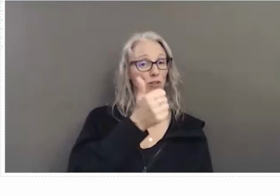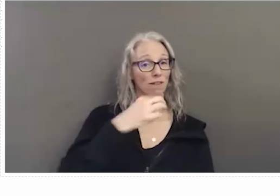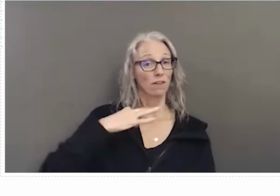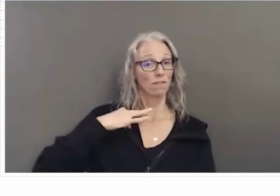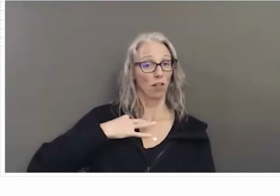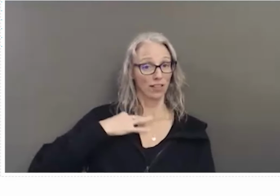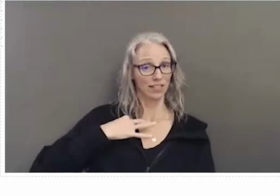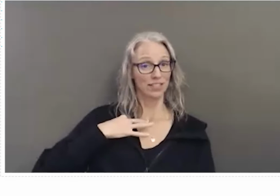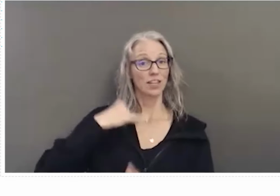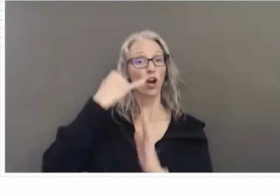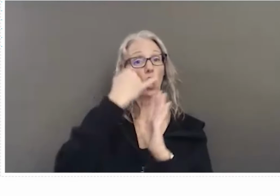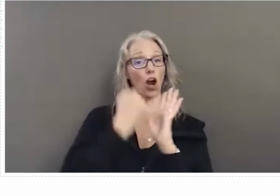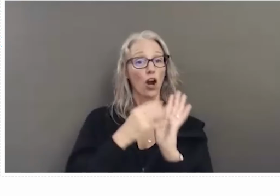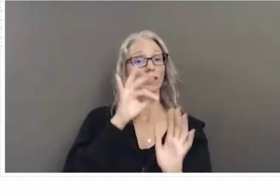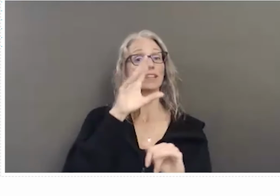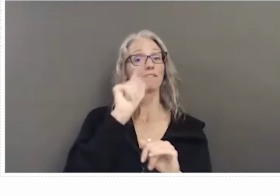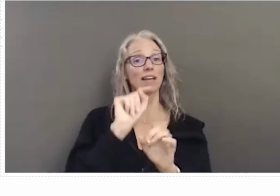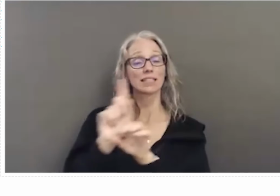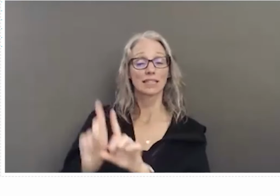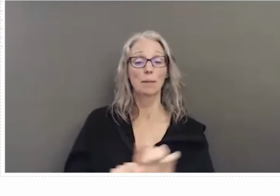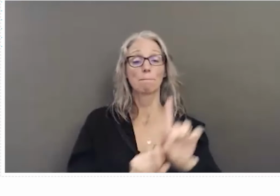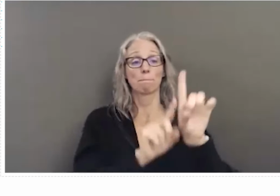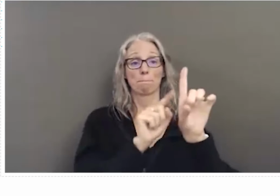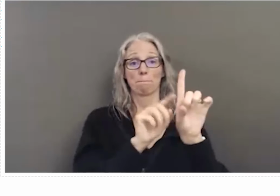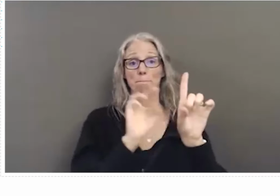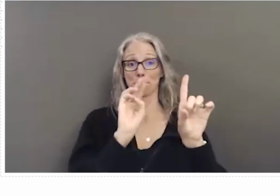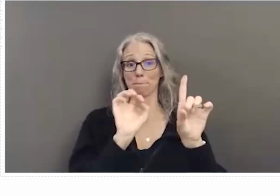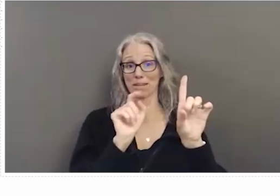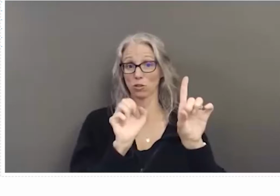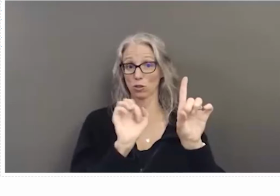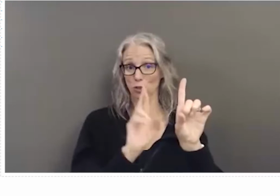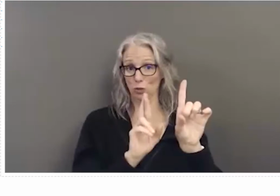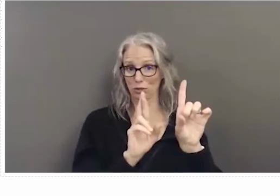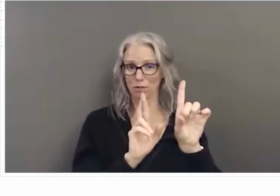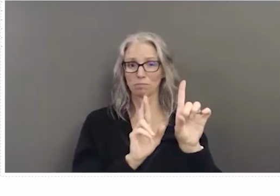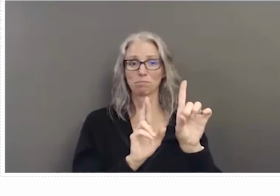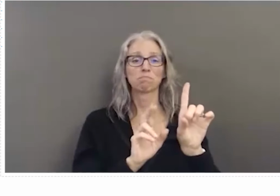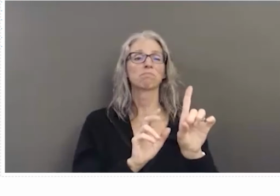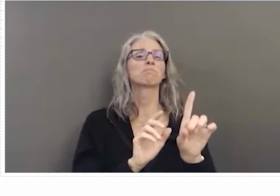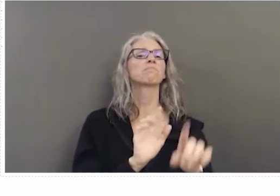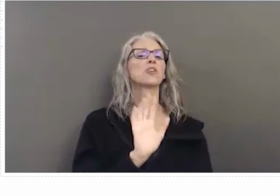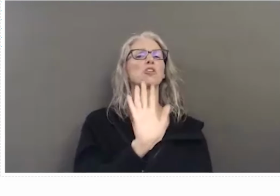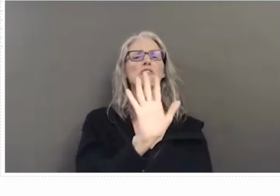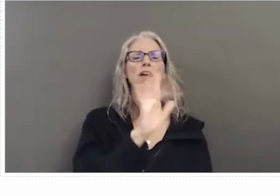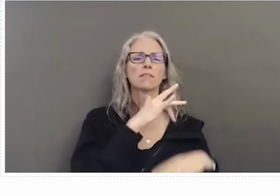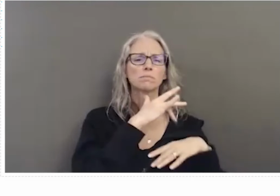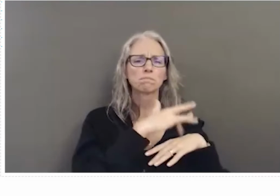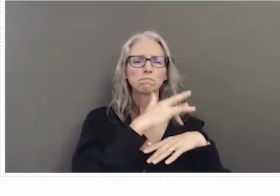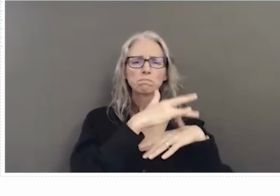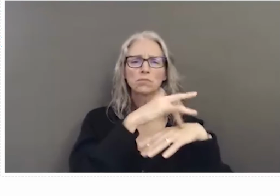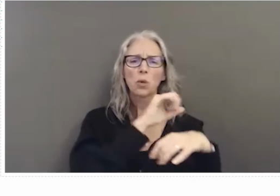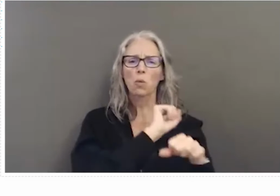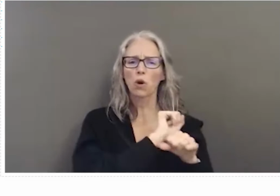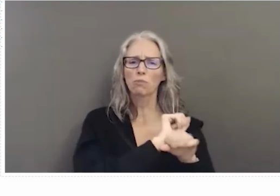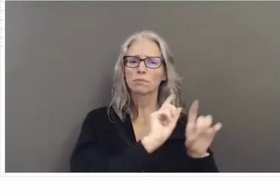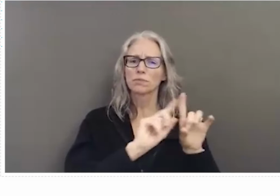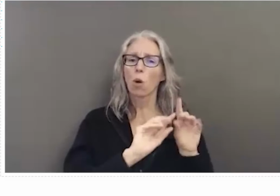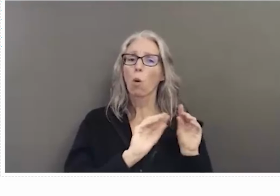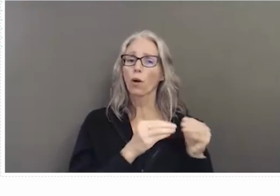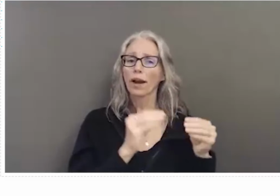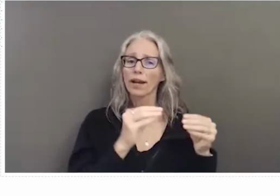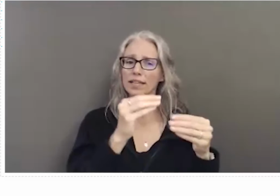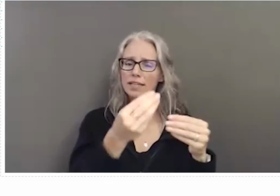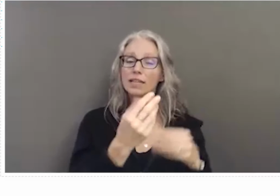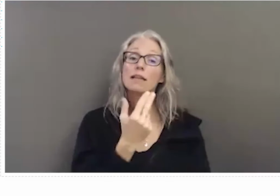mentor, and you have worked with a lot of organizations, and there are small arts organizations that are on